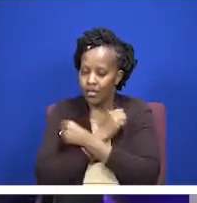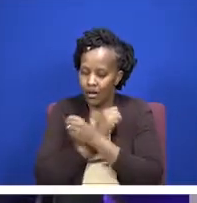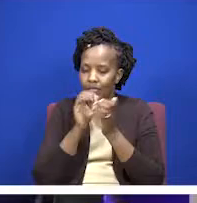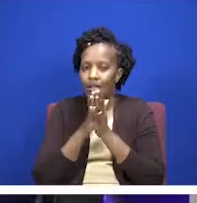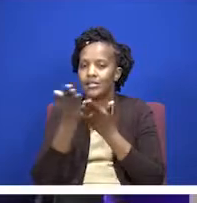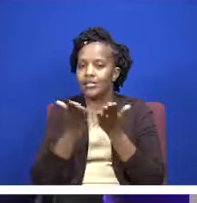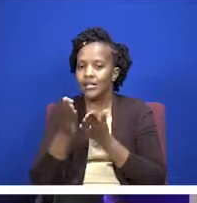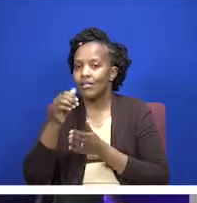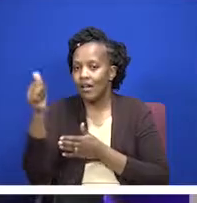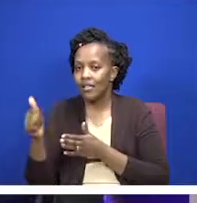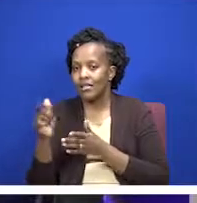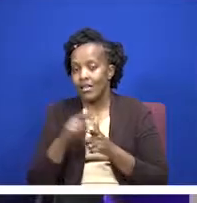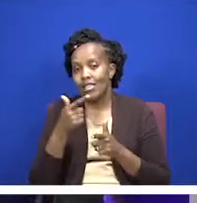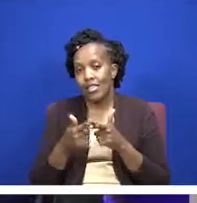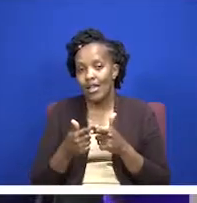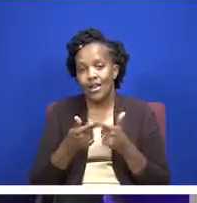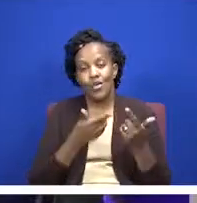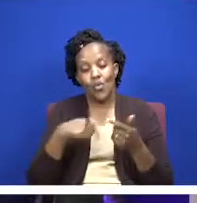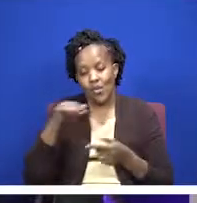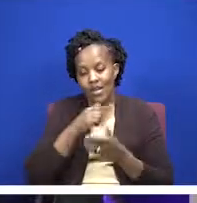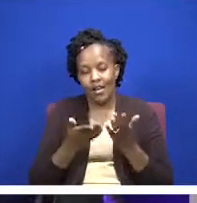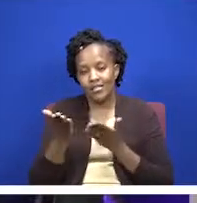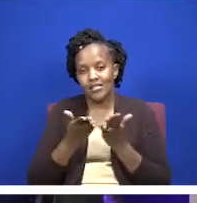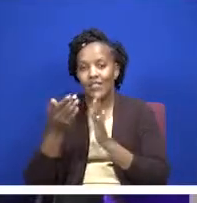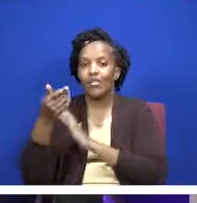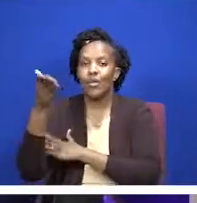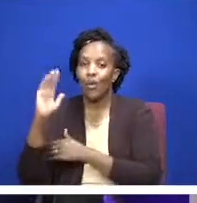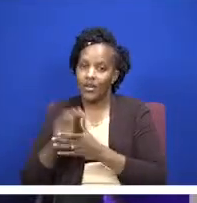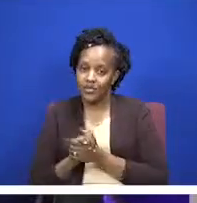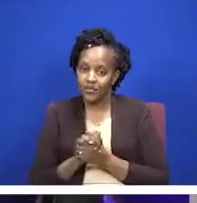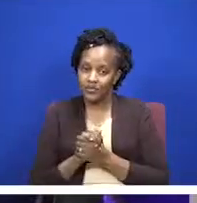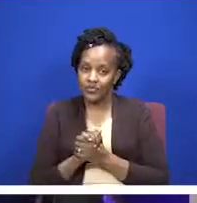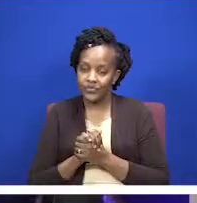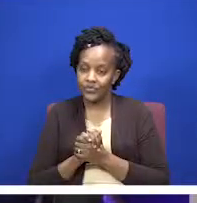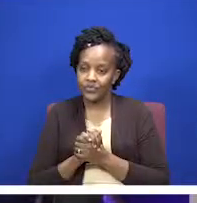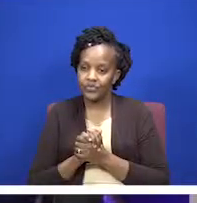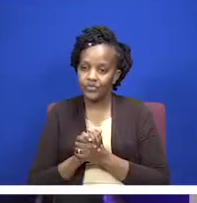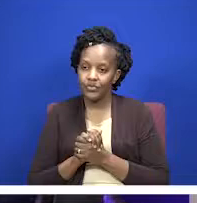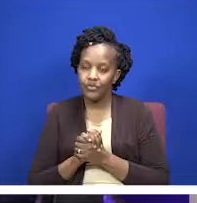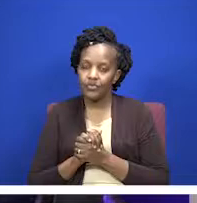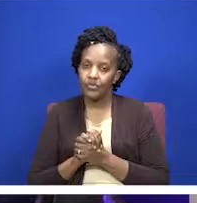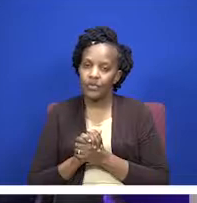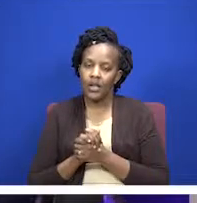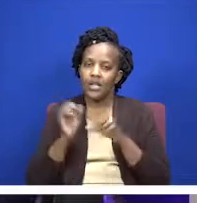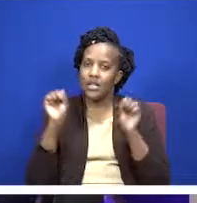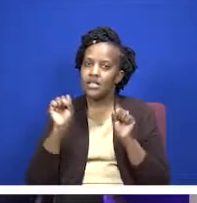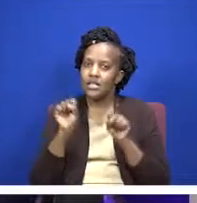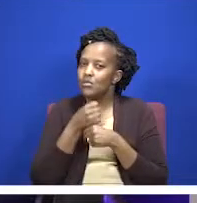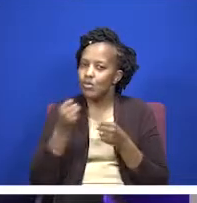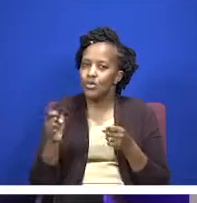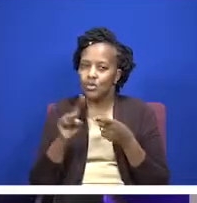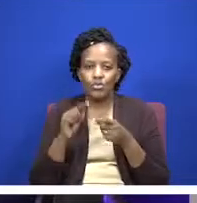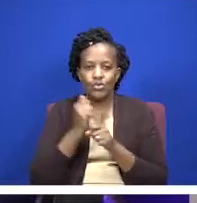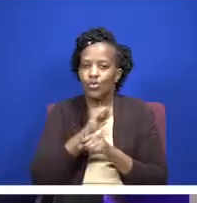others, we are serving God. Now, we cannot do all these